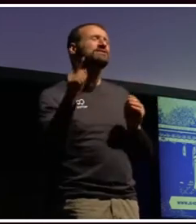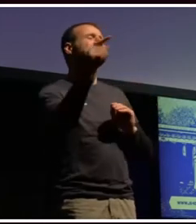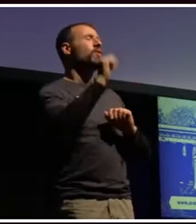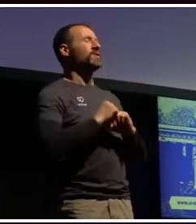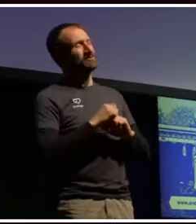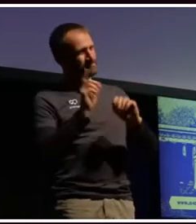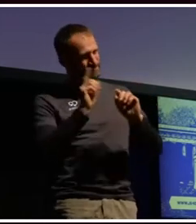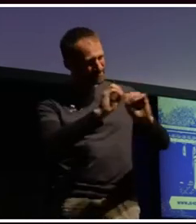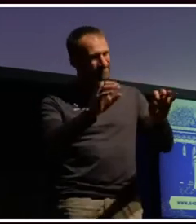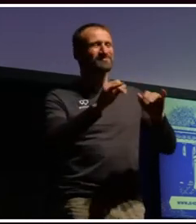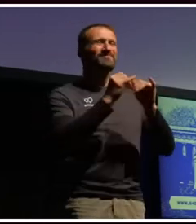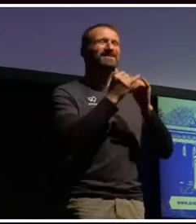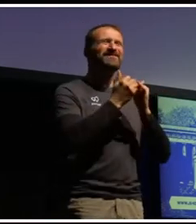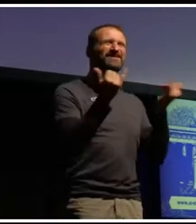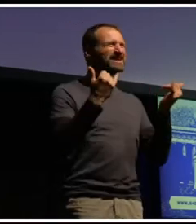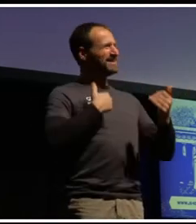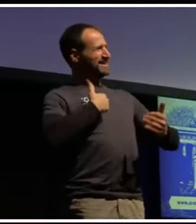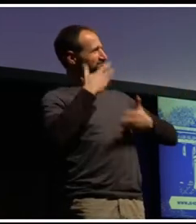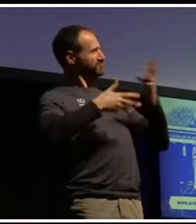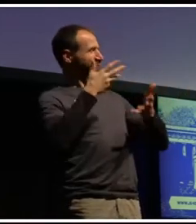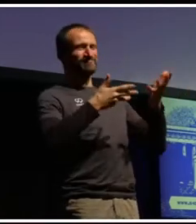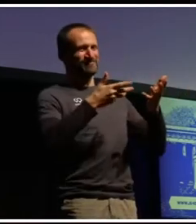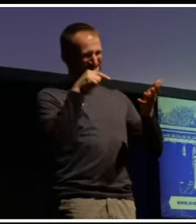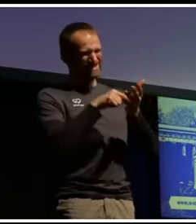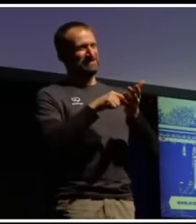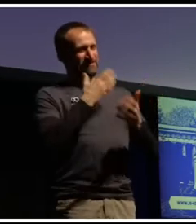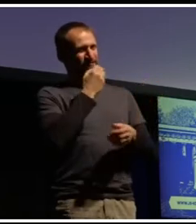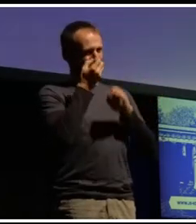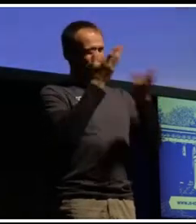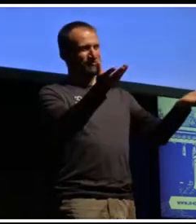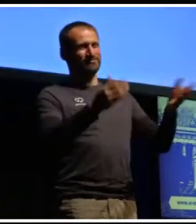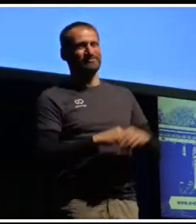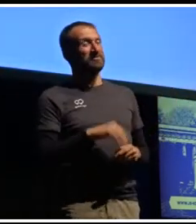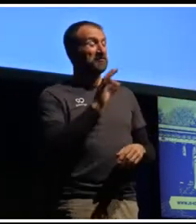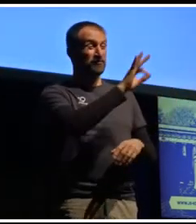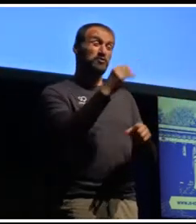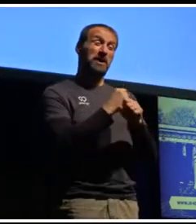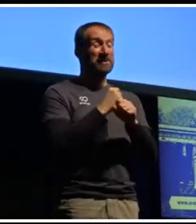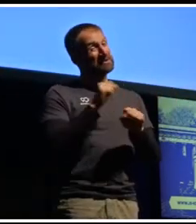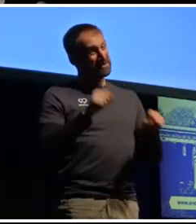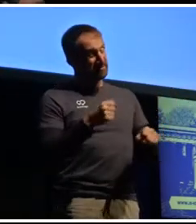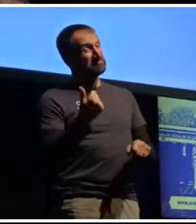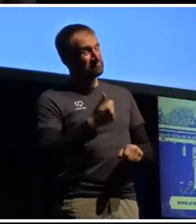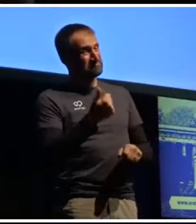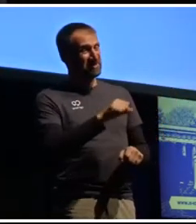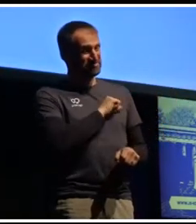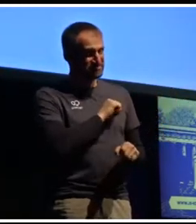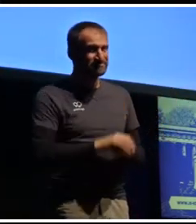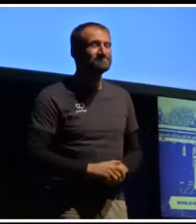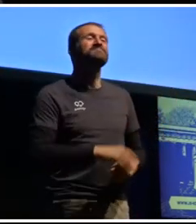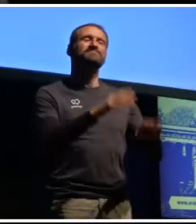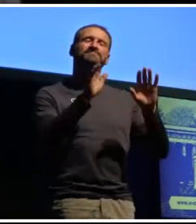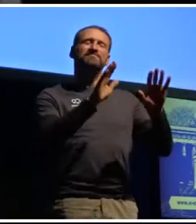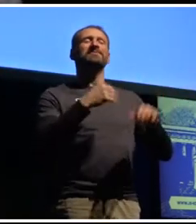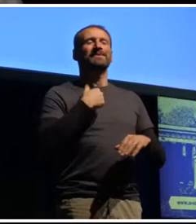tell you how to tell a story. This could be very useful at work. I'm going to tell you a story using my